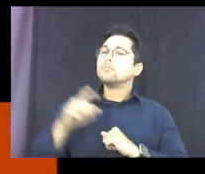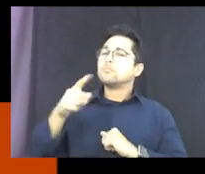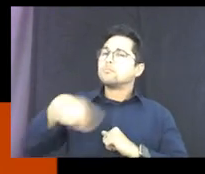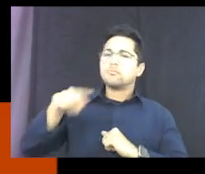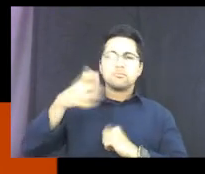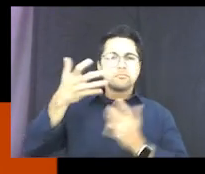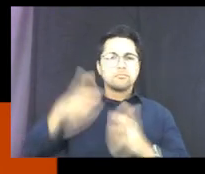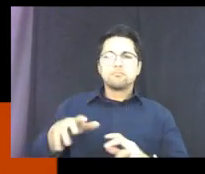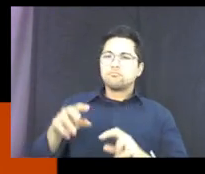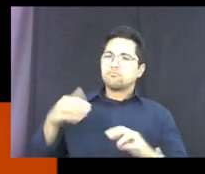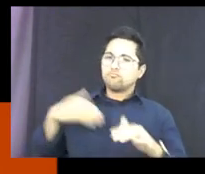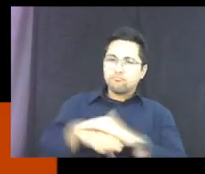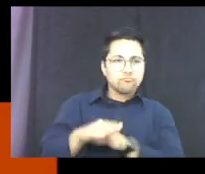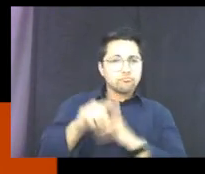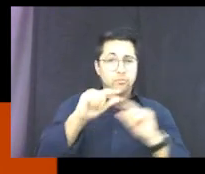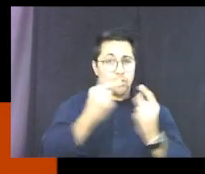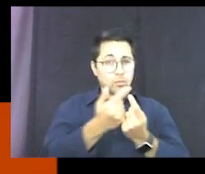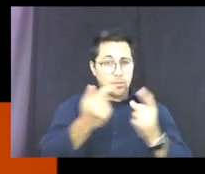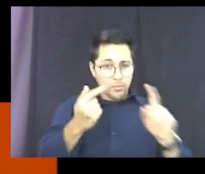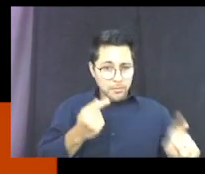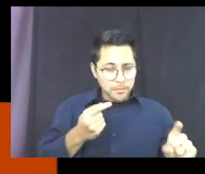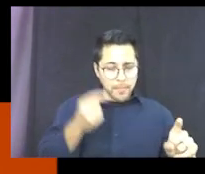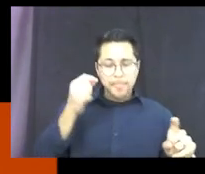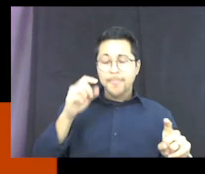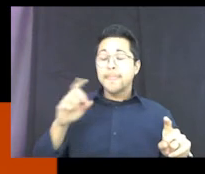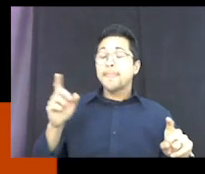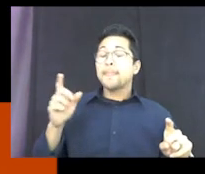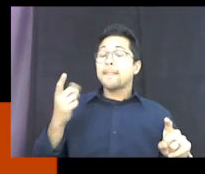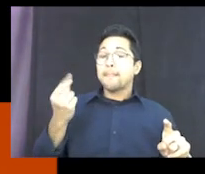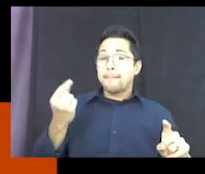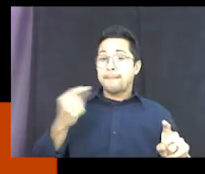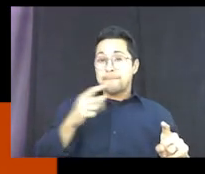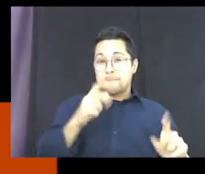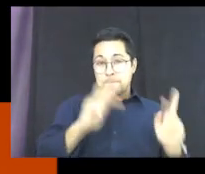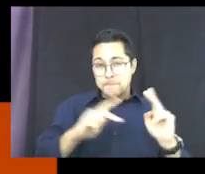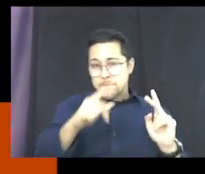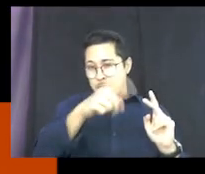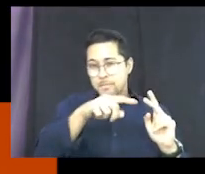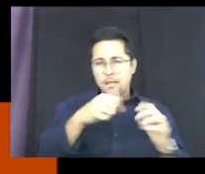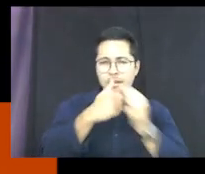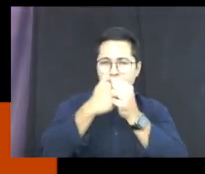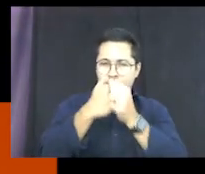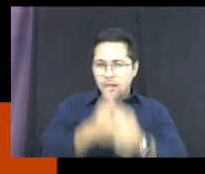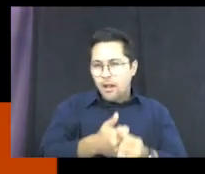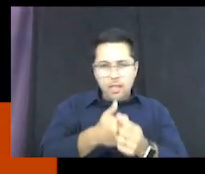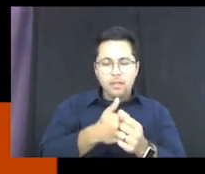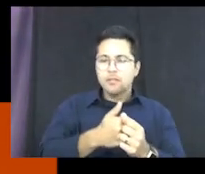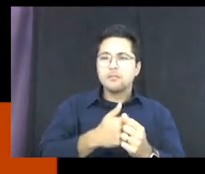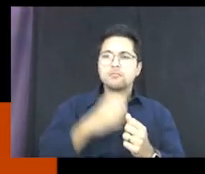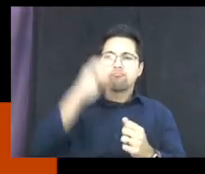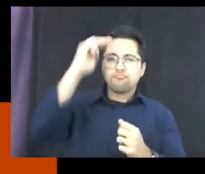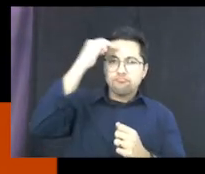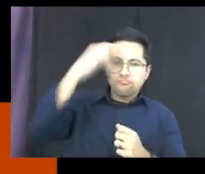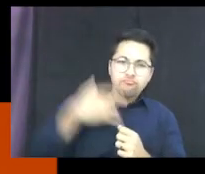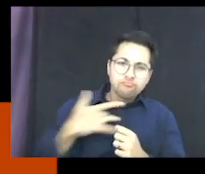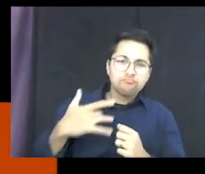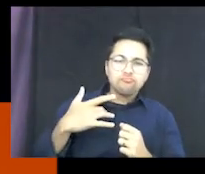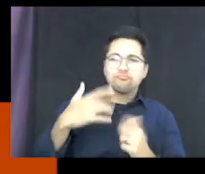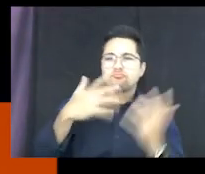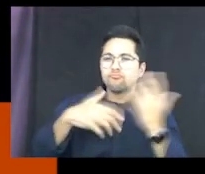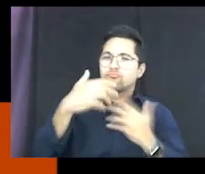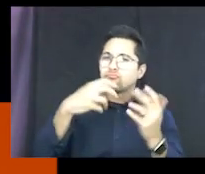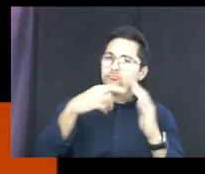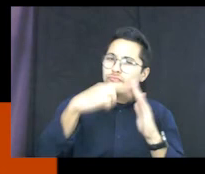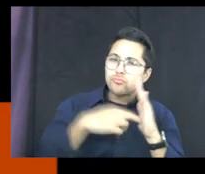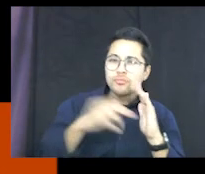walk into a group where people are following neurotypical social rules like